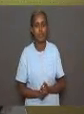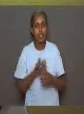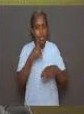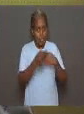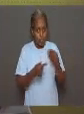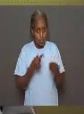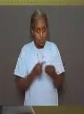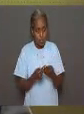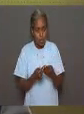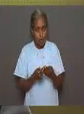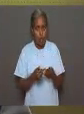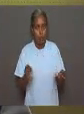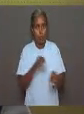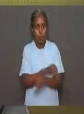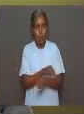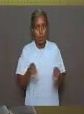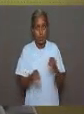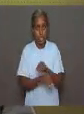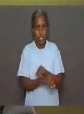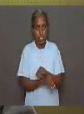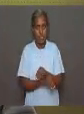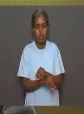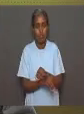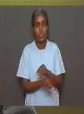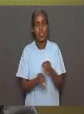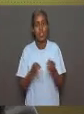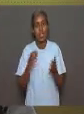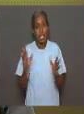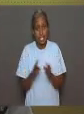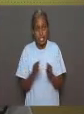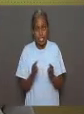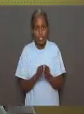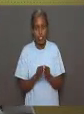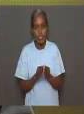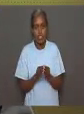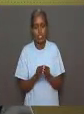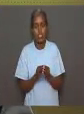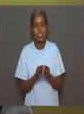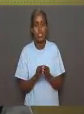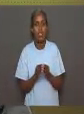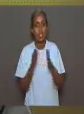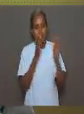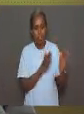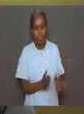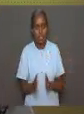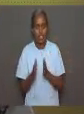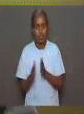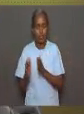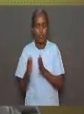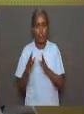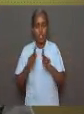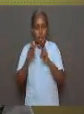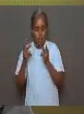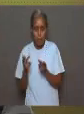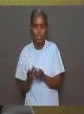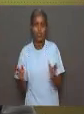So, a permutation of a set is an arrangement of the parts